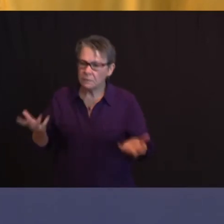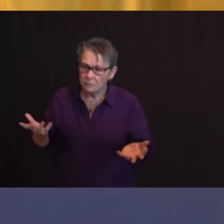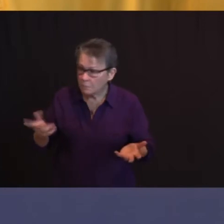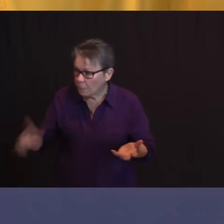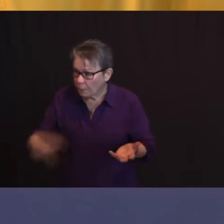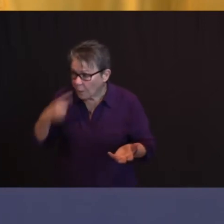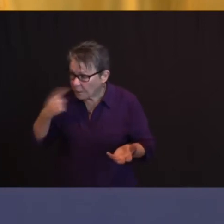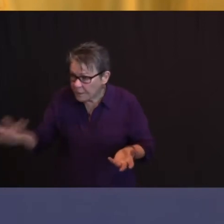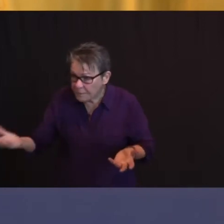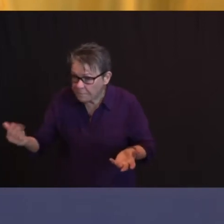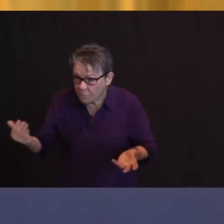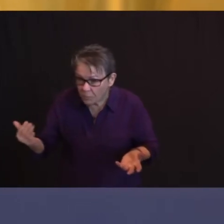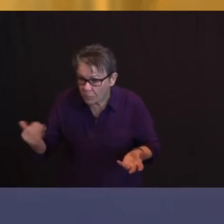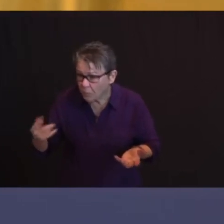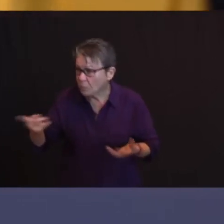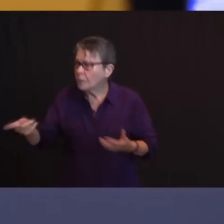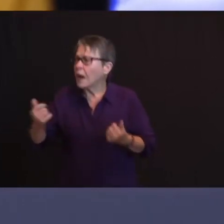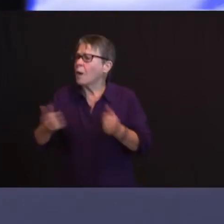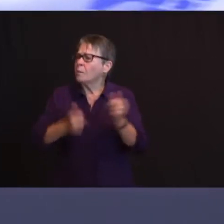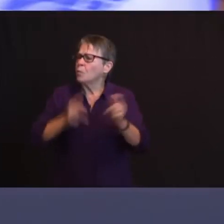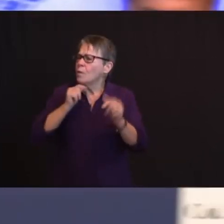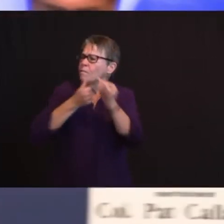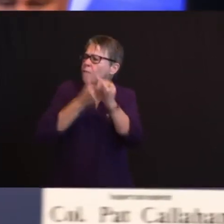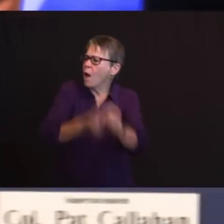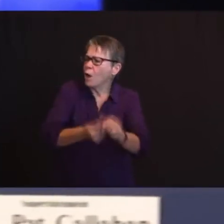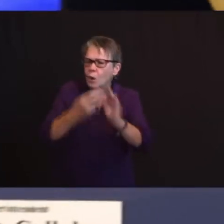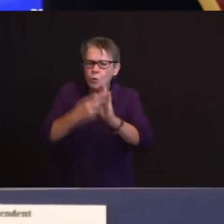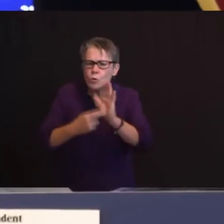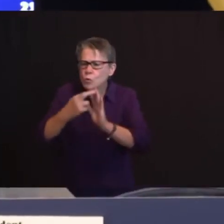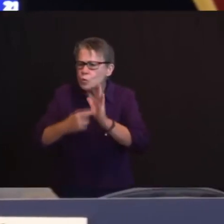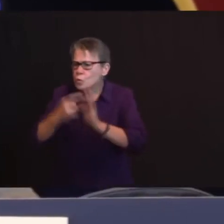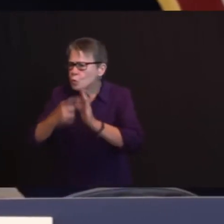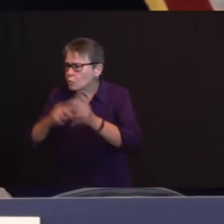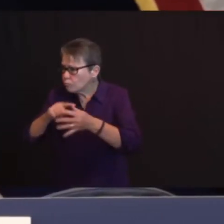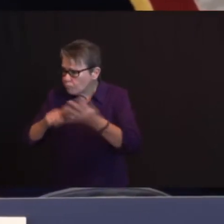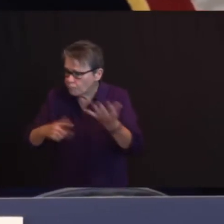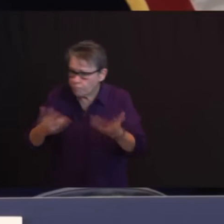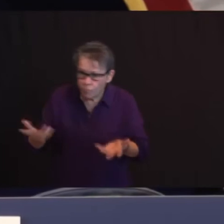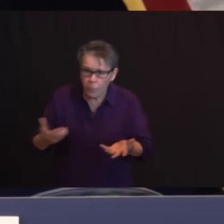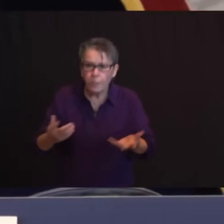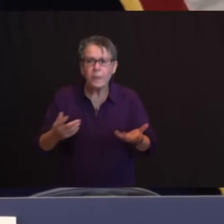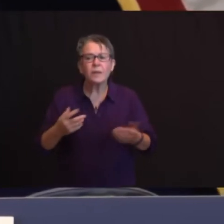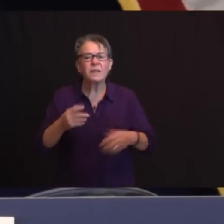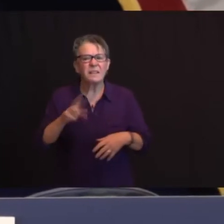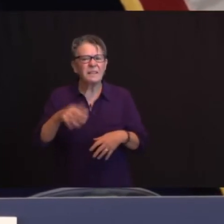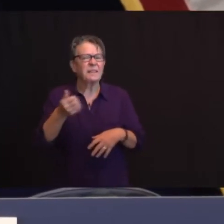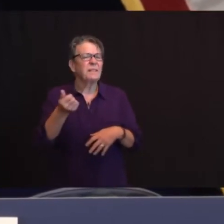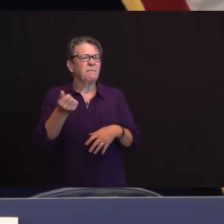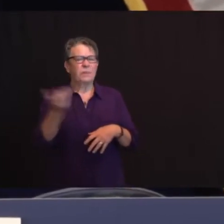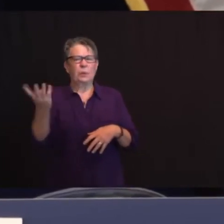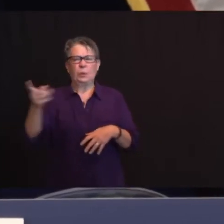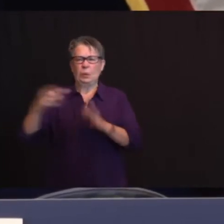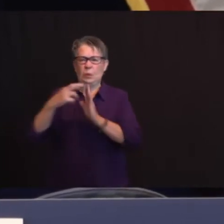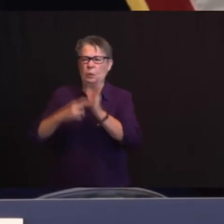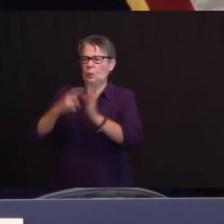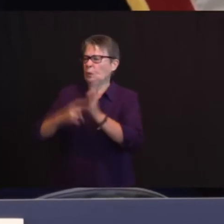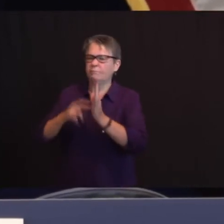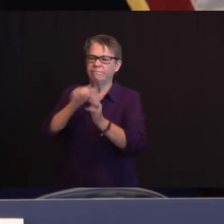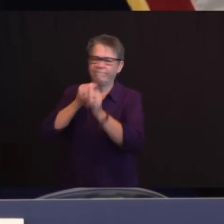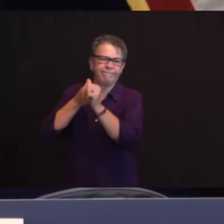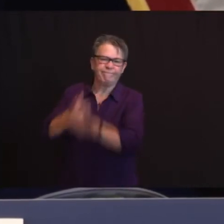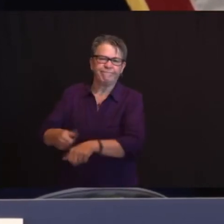compliance or other matters? Thank you, Governor. Good afternoon. A few executive order compliance issues to report. In Atlantic City,